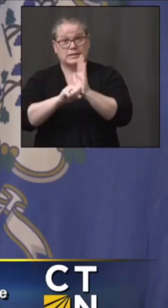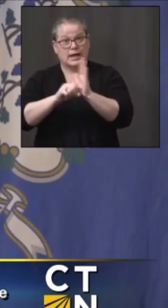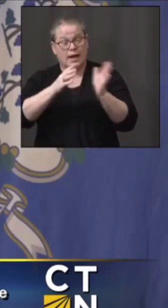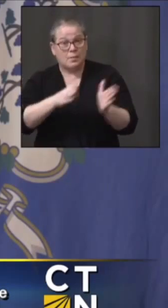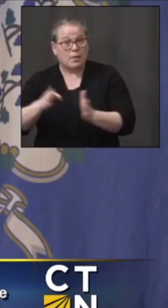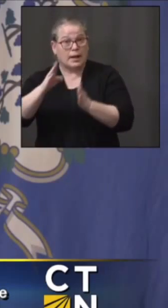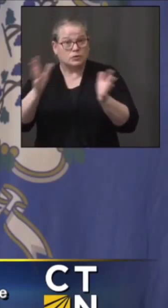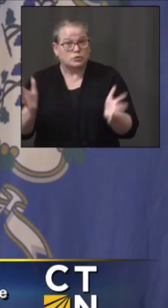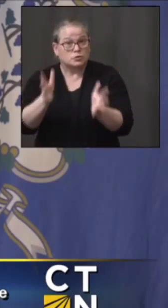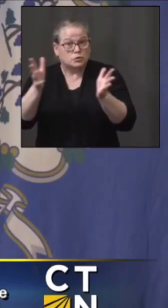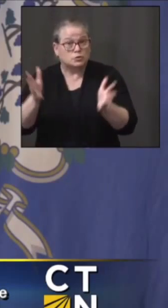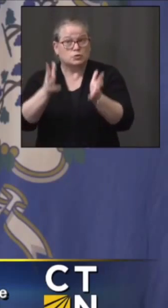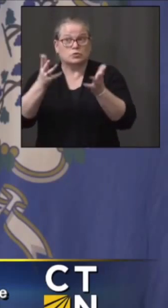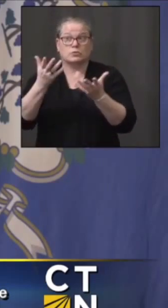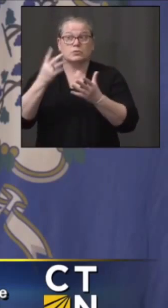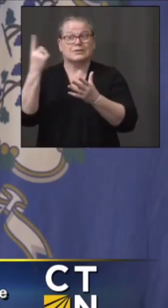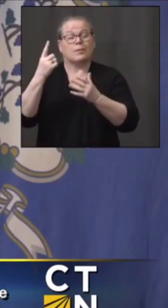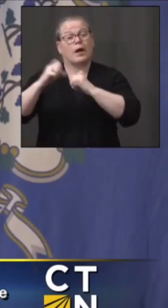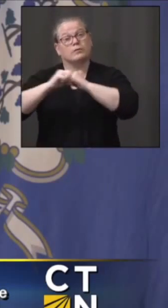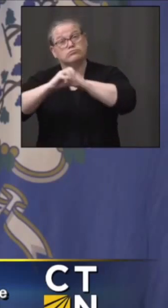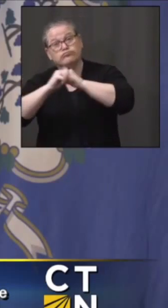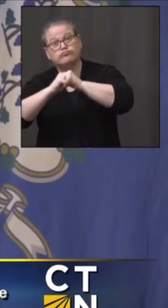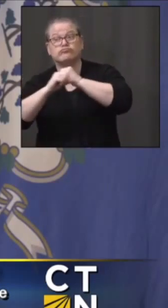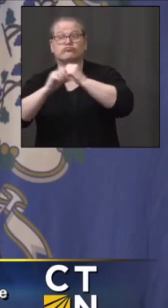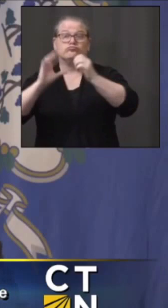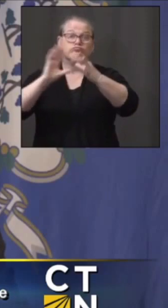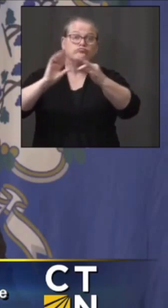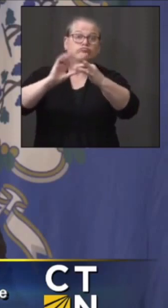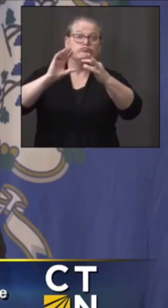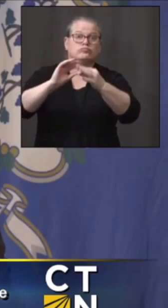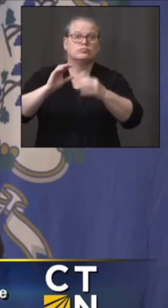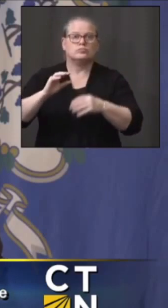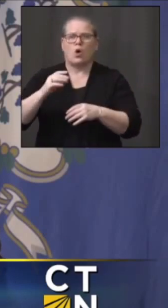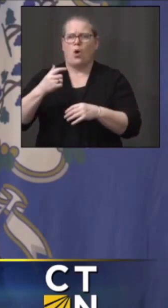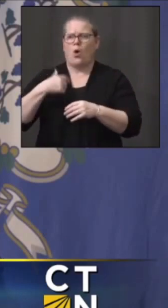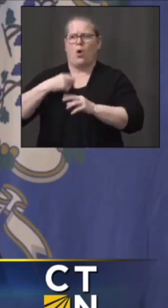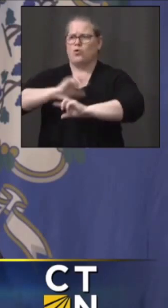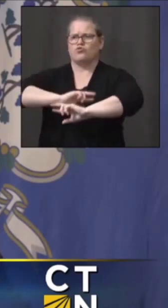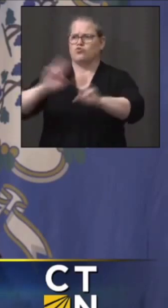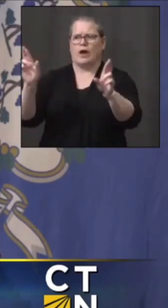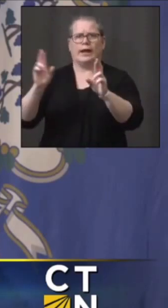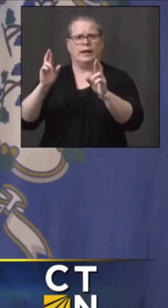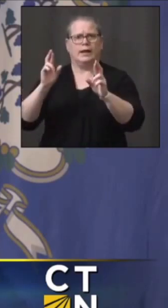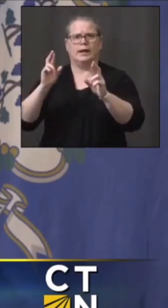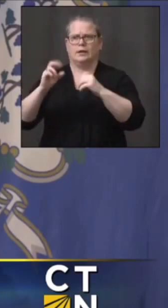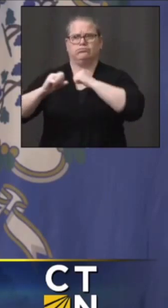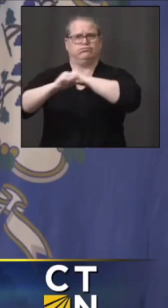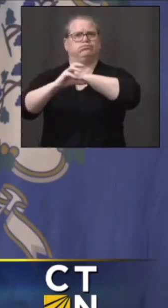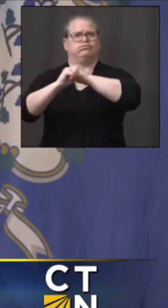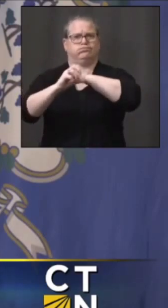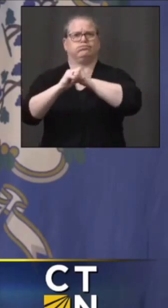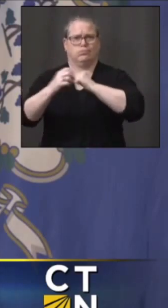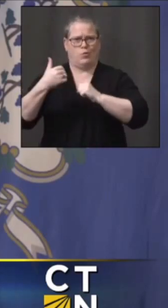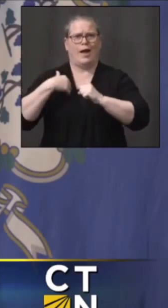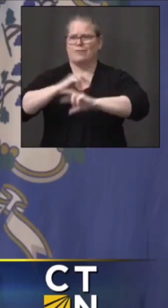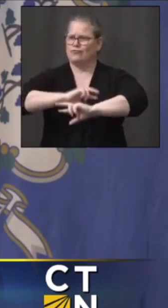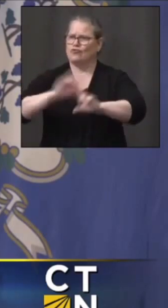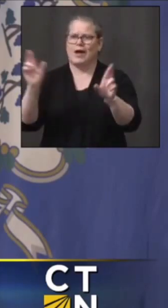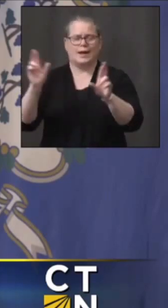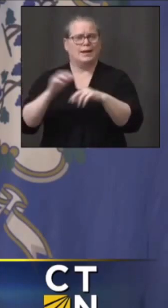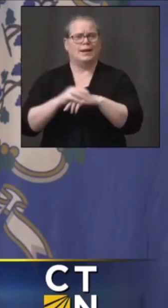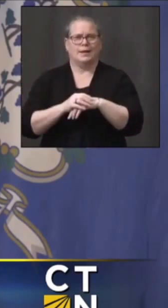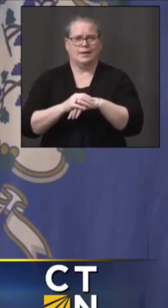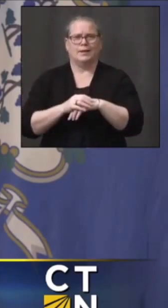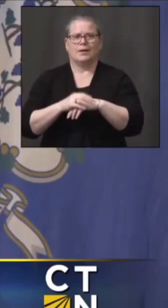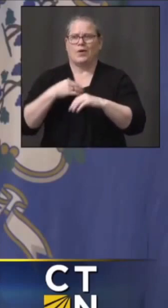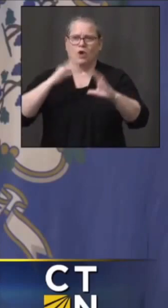way, a messaging campaign, anything like that? Oh, we have a big messaging campaign. I think you saw in that graph, we've got our communications team.